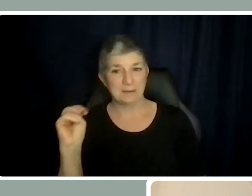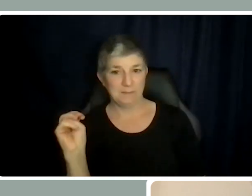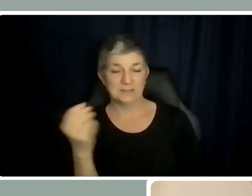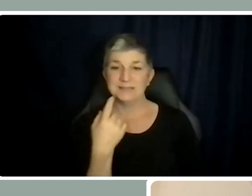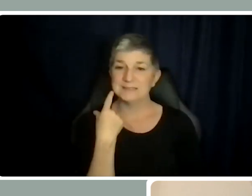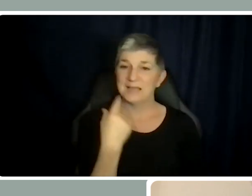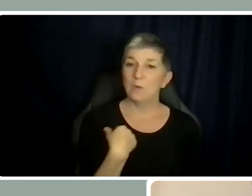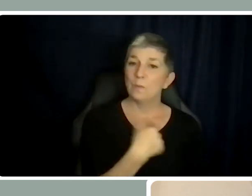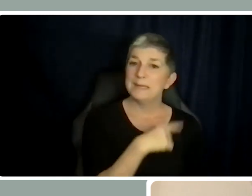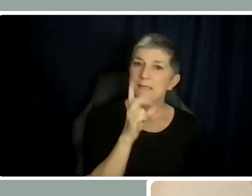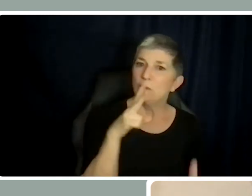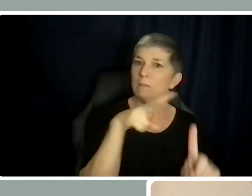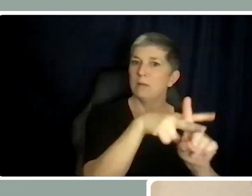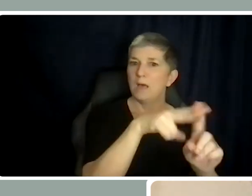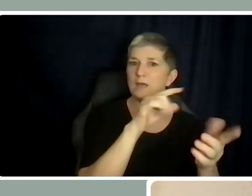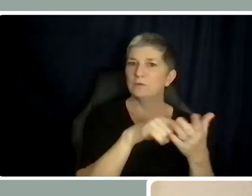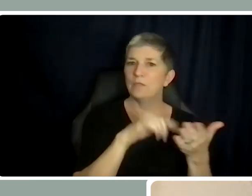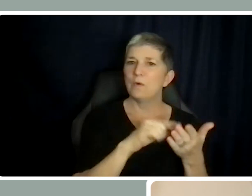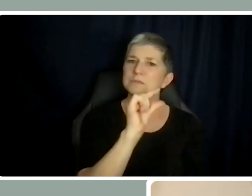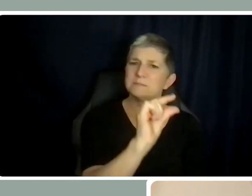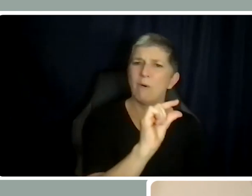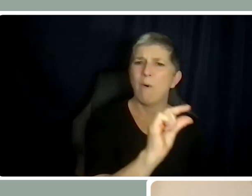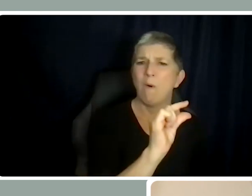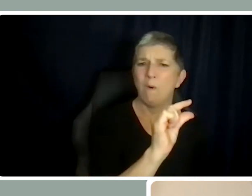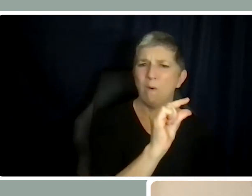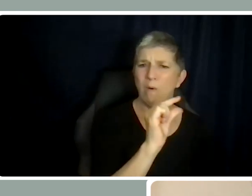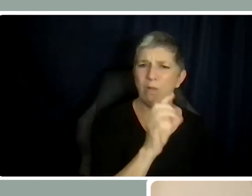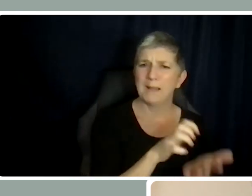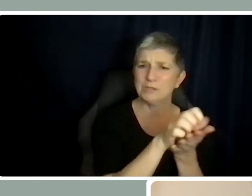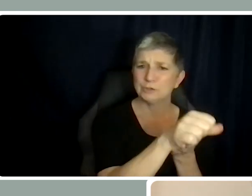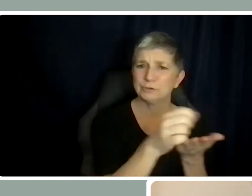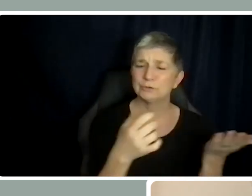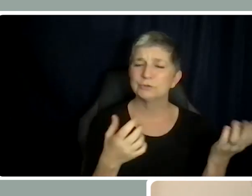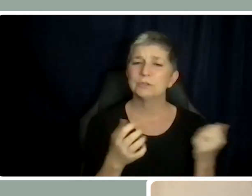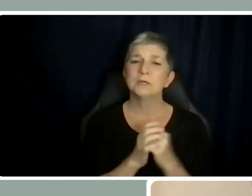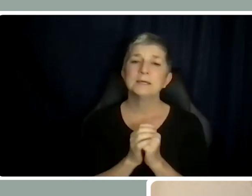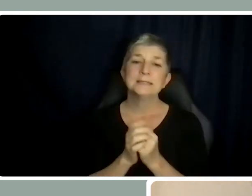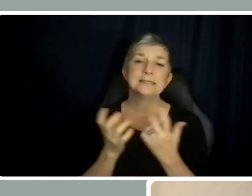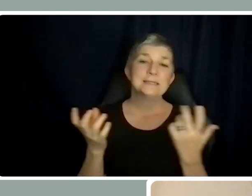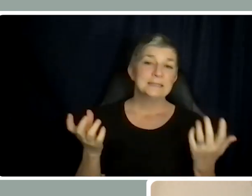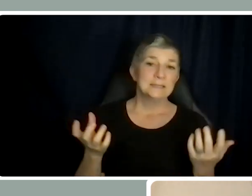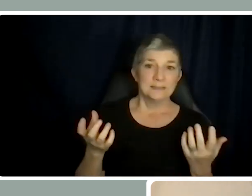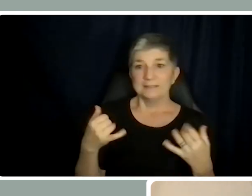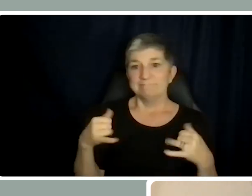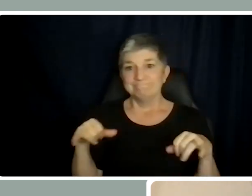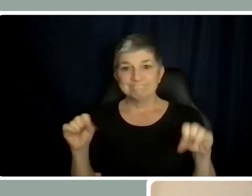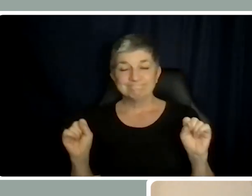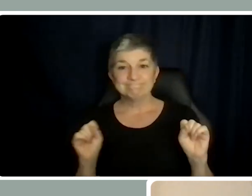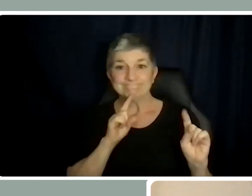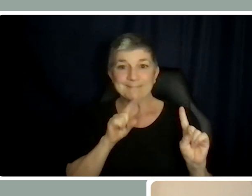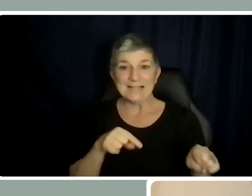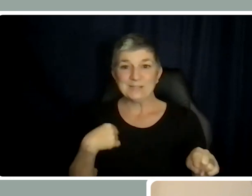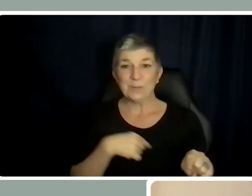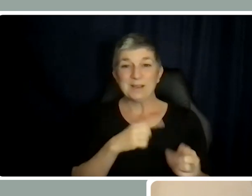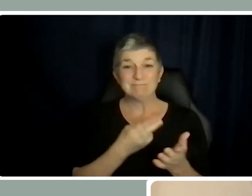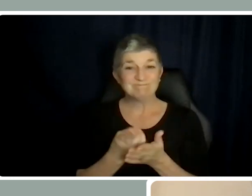we need to apply them to those cancers that are so, very small. And so, yes, the answer is we don't